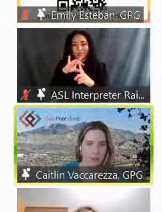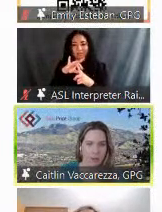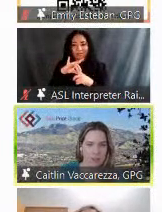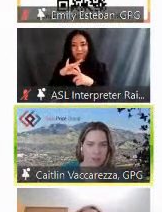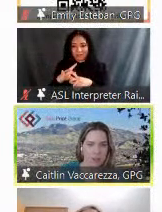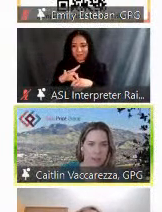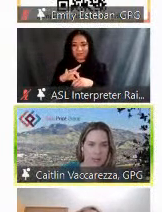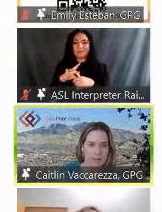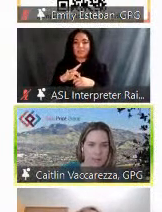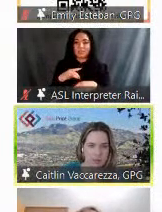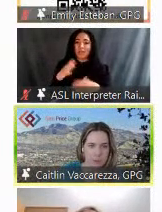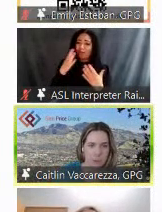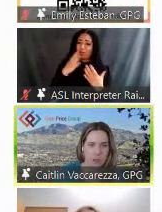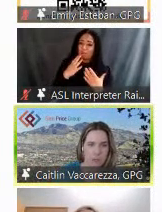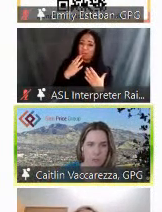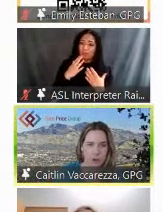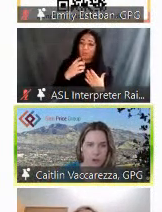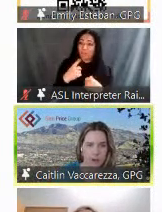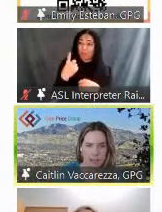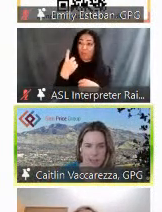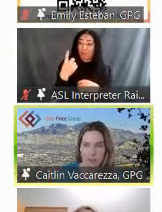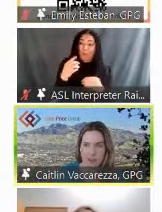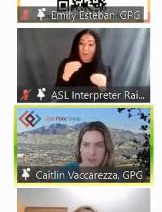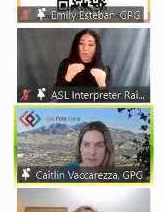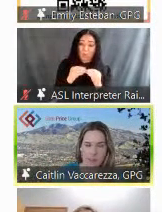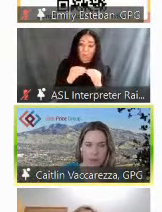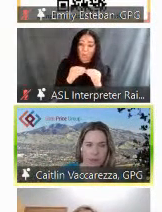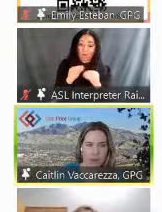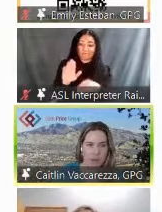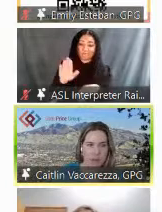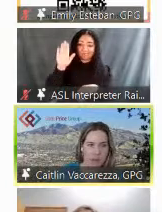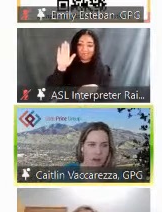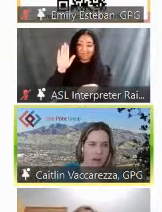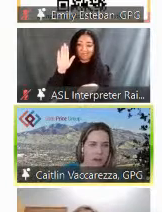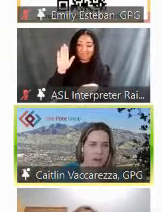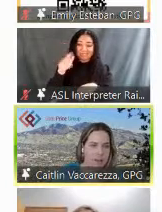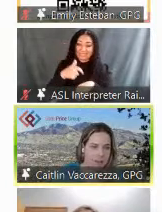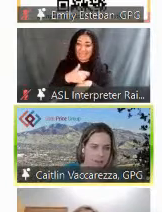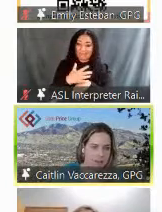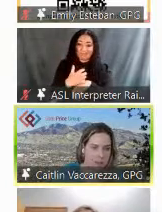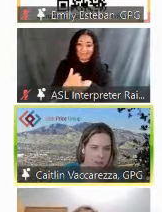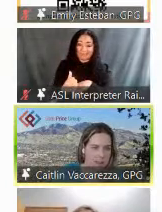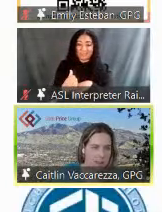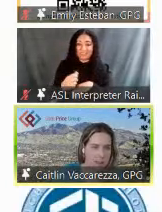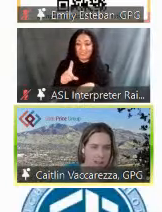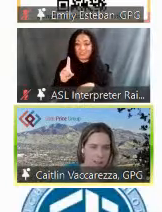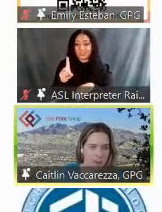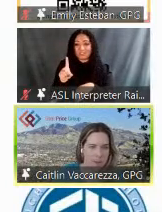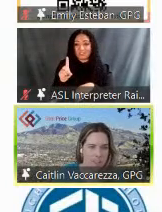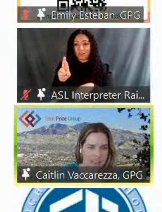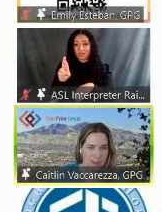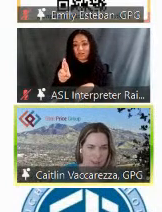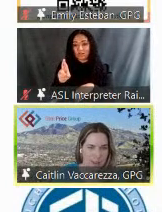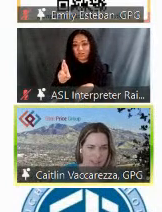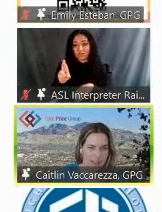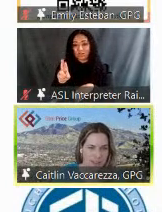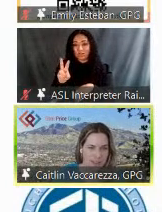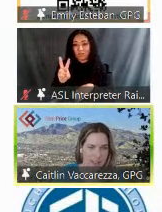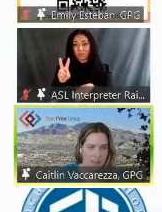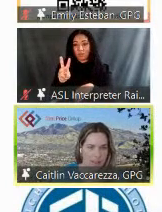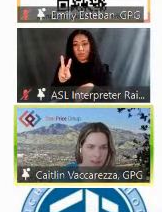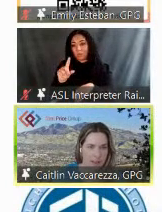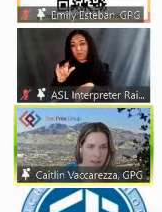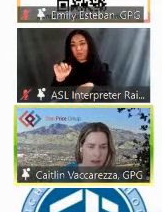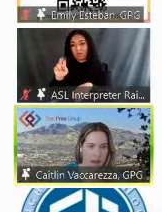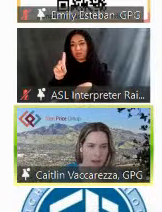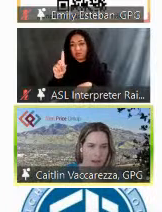Okay, unfortunately, we have time for just 1 more hand raised at this point. So Dr. LaWanda Wesley, I'm going to hand it over to you,